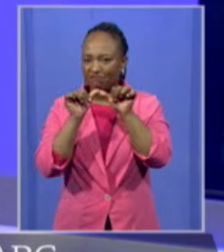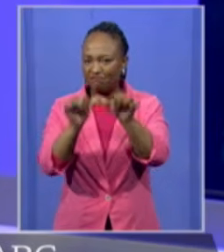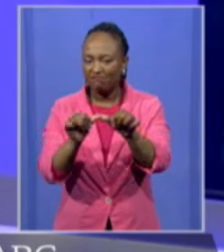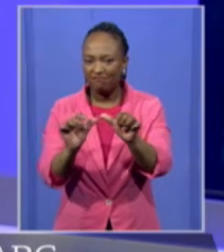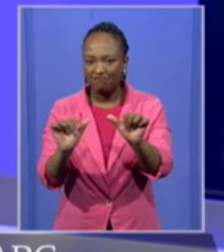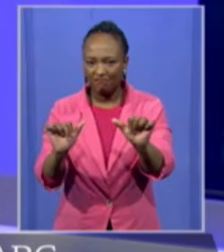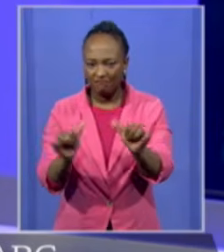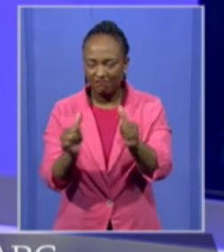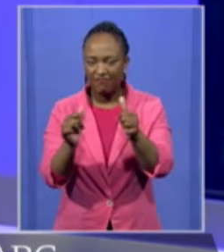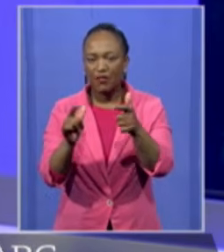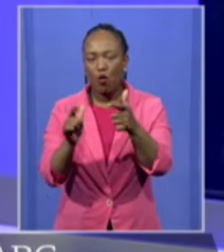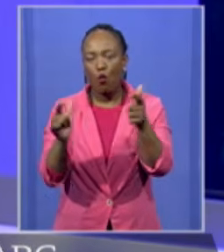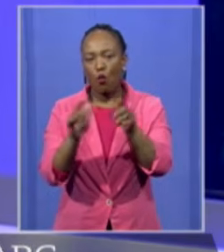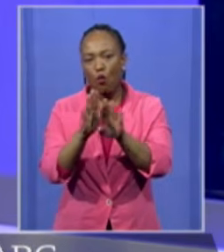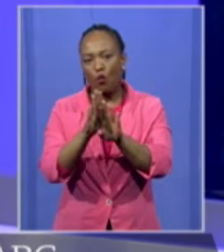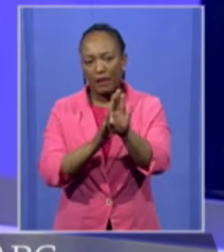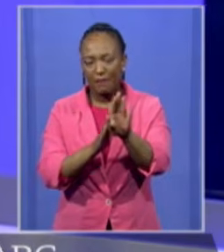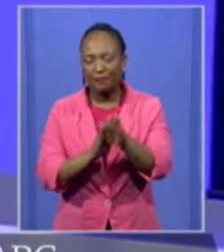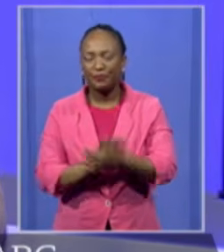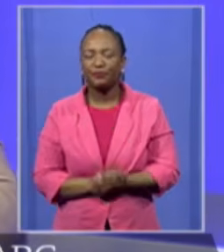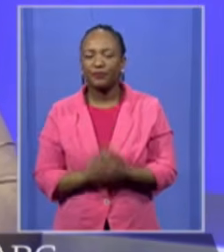di hole ga le wontate